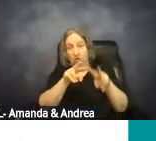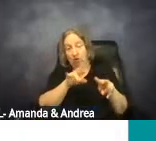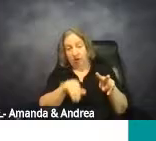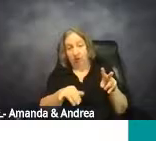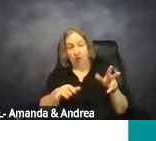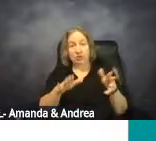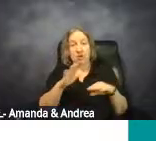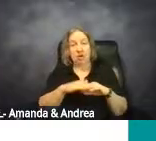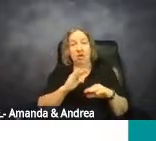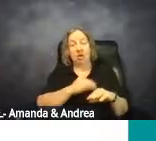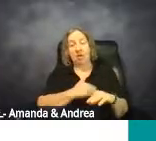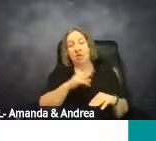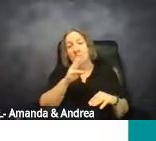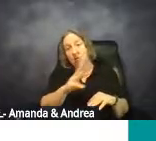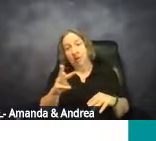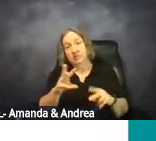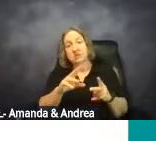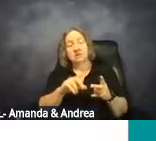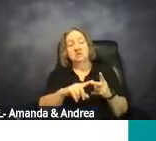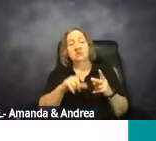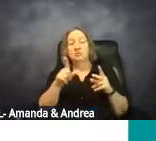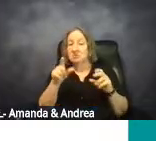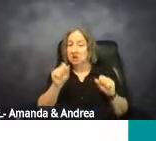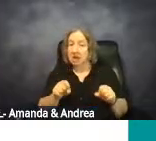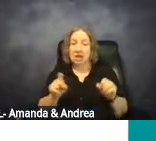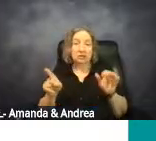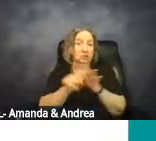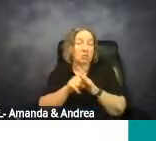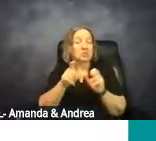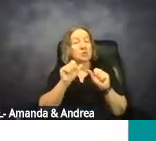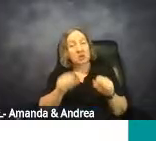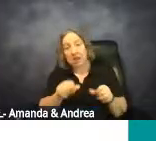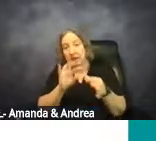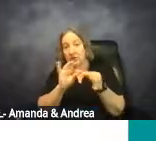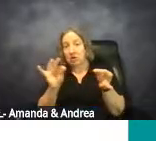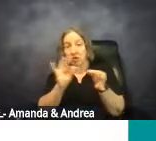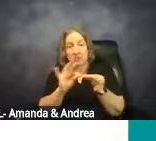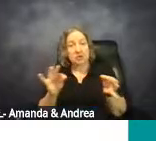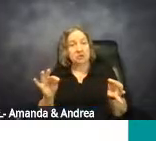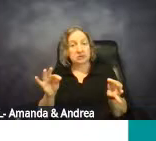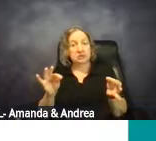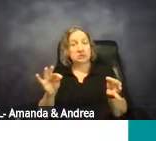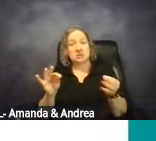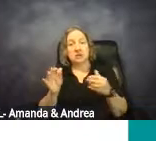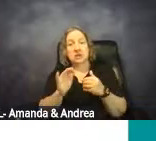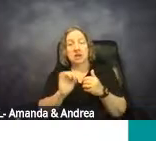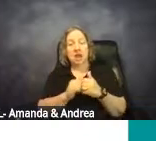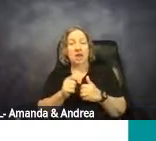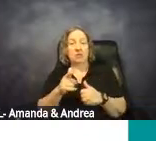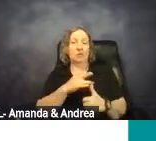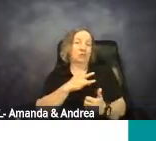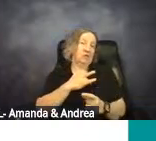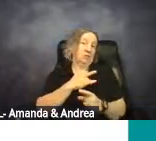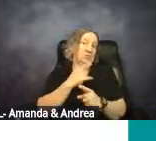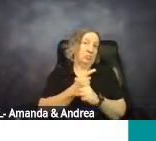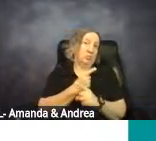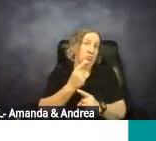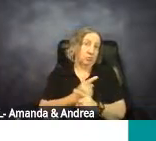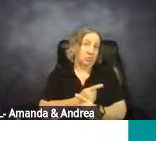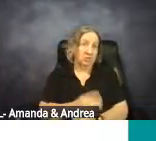our website, and show up and comment as you may feel appropriate.